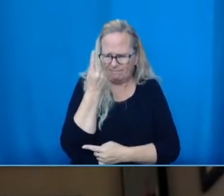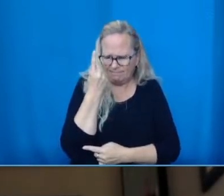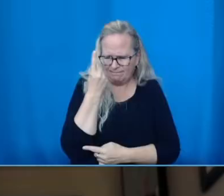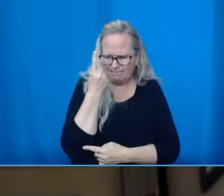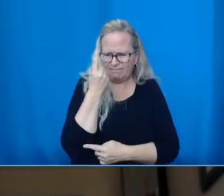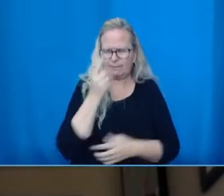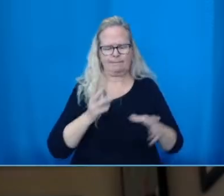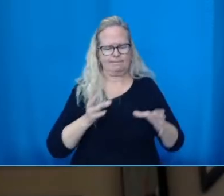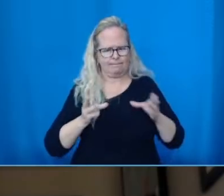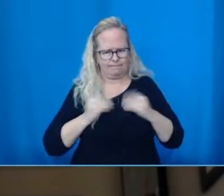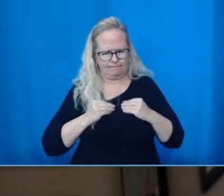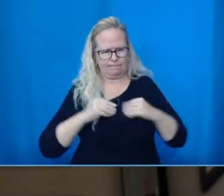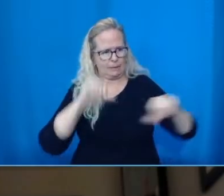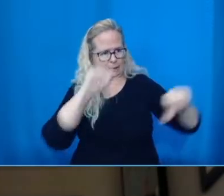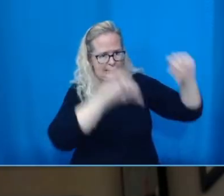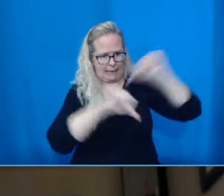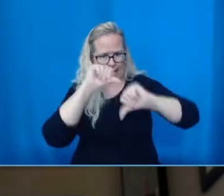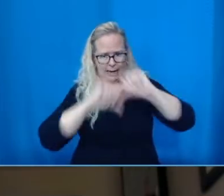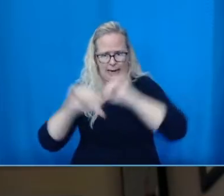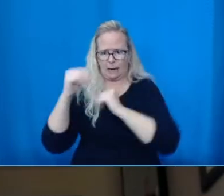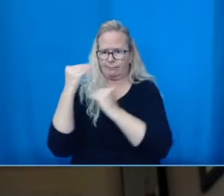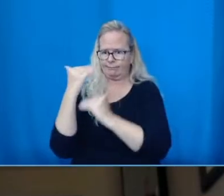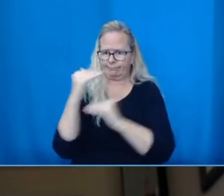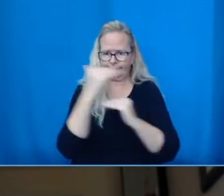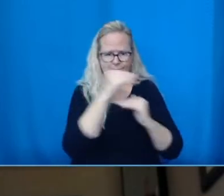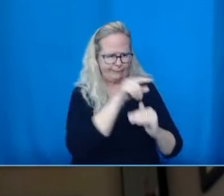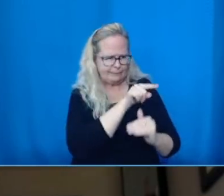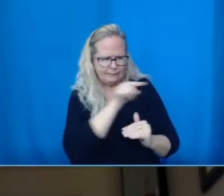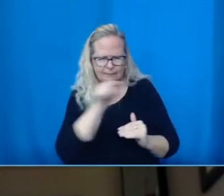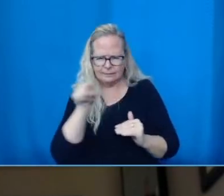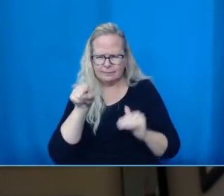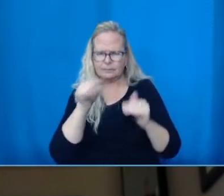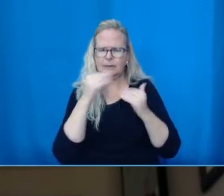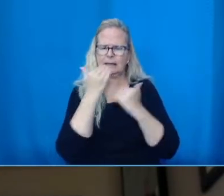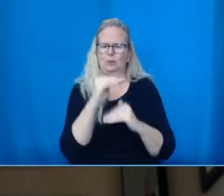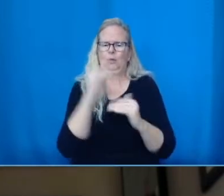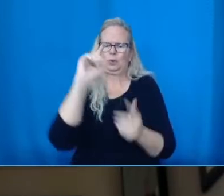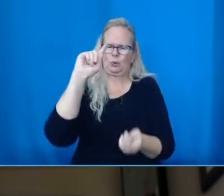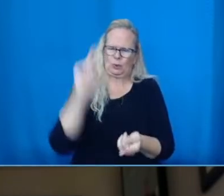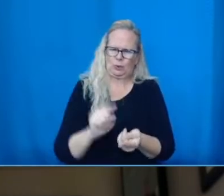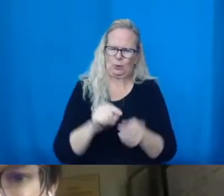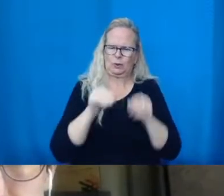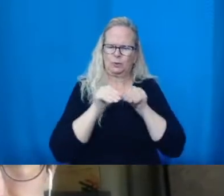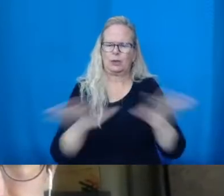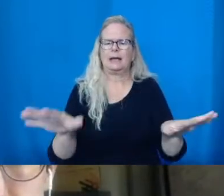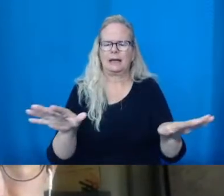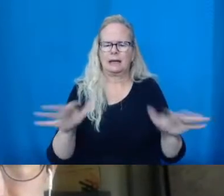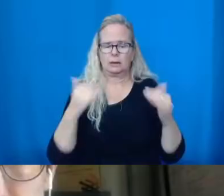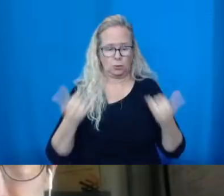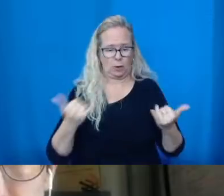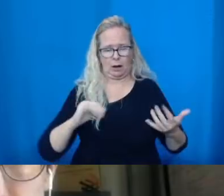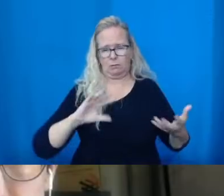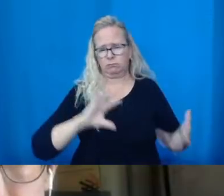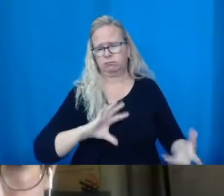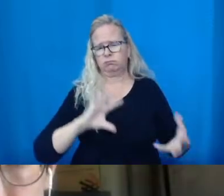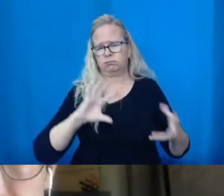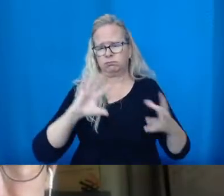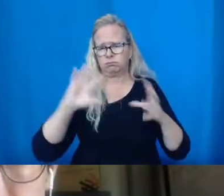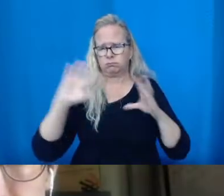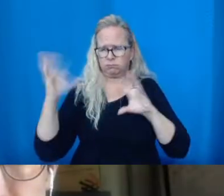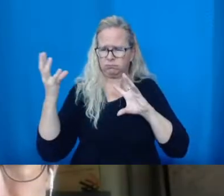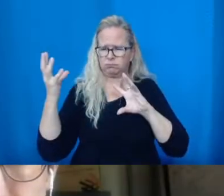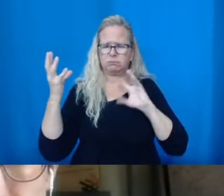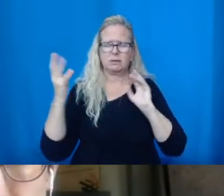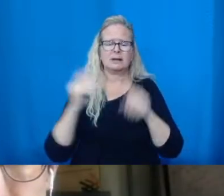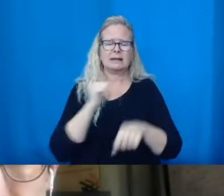safest possible interactions to keep human beings alive. I am so pleased to welcome Dr. Kevin Hedges, a